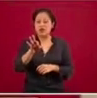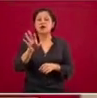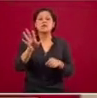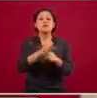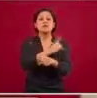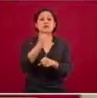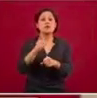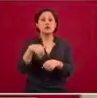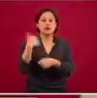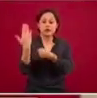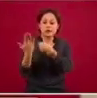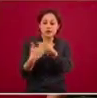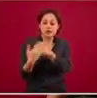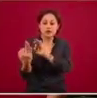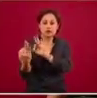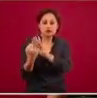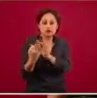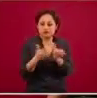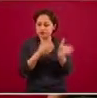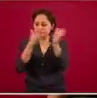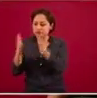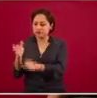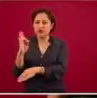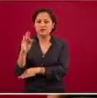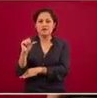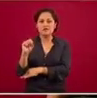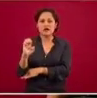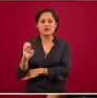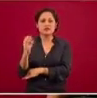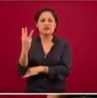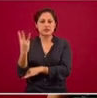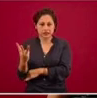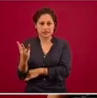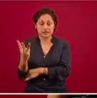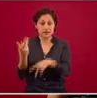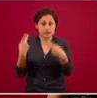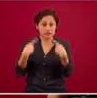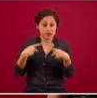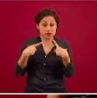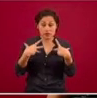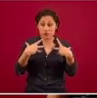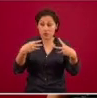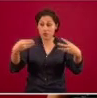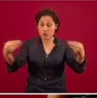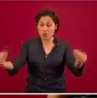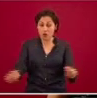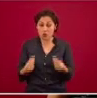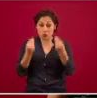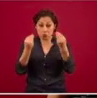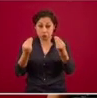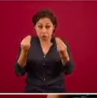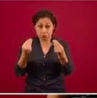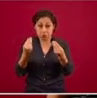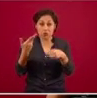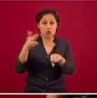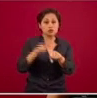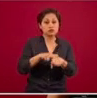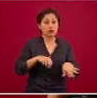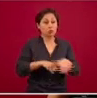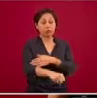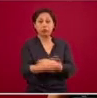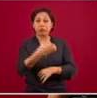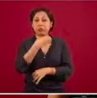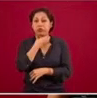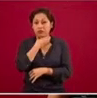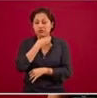the best of our capabilities the number of infected patients to the end that when we reach phase 3, which is going to be very